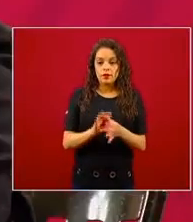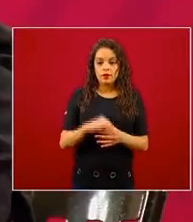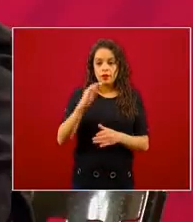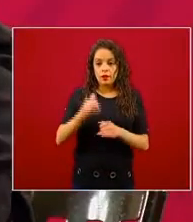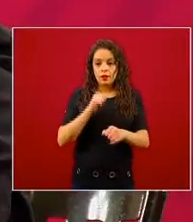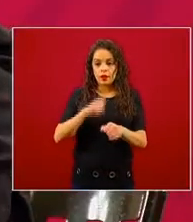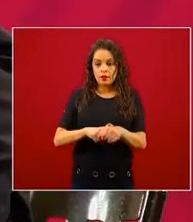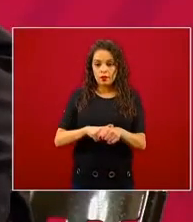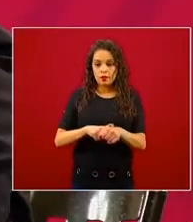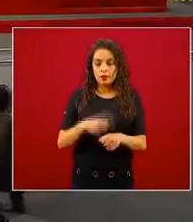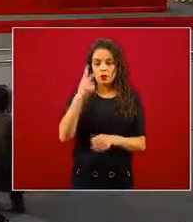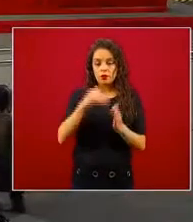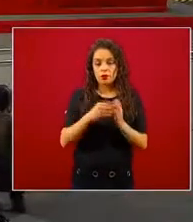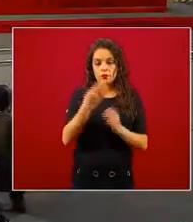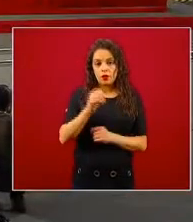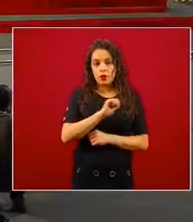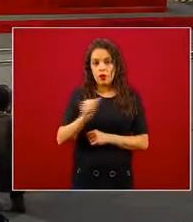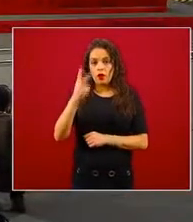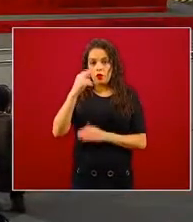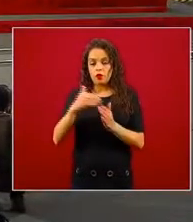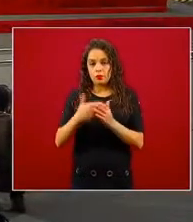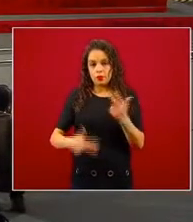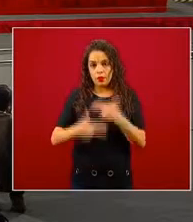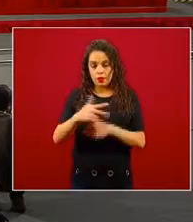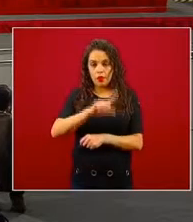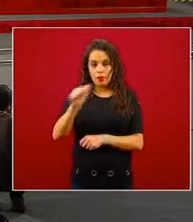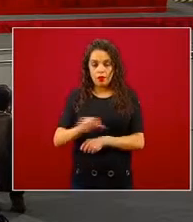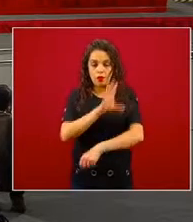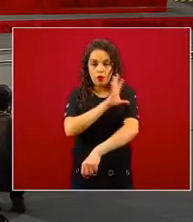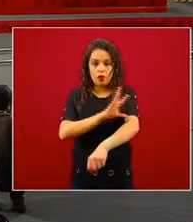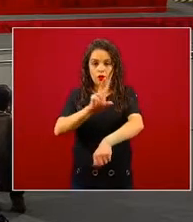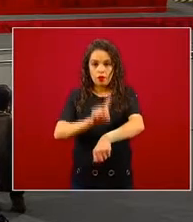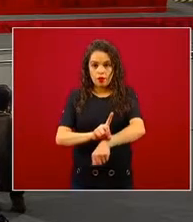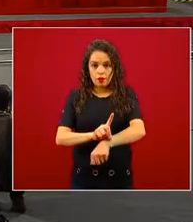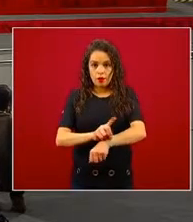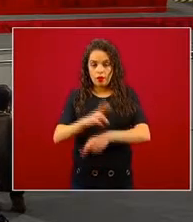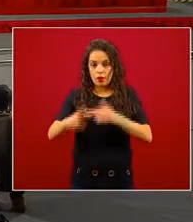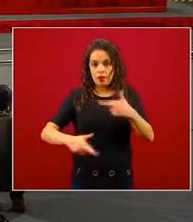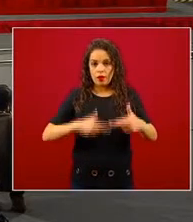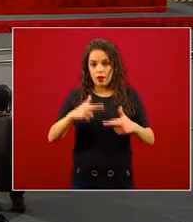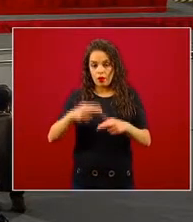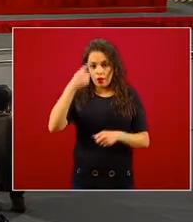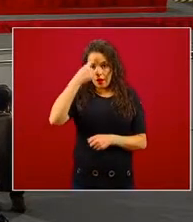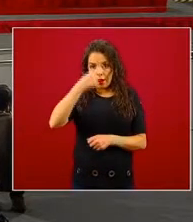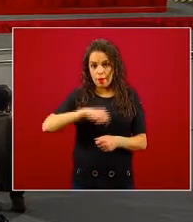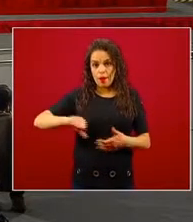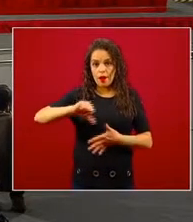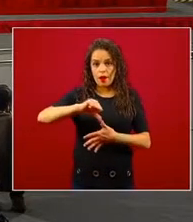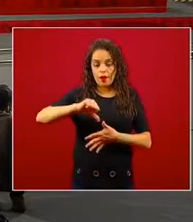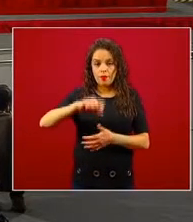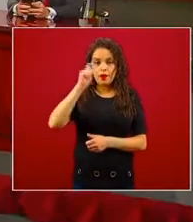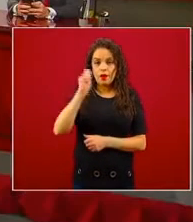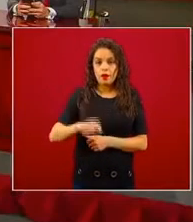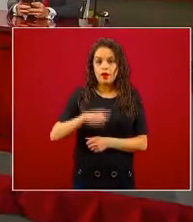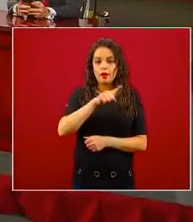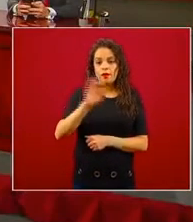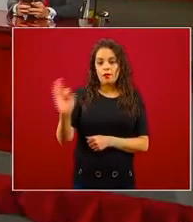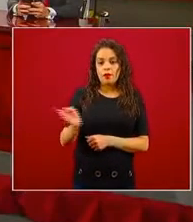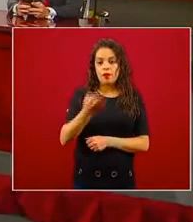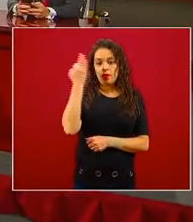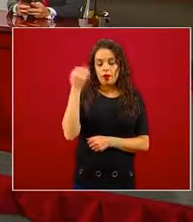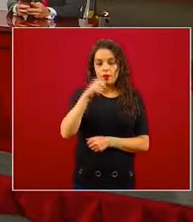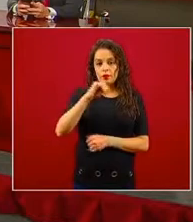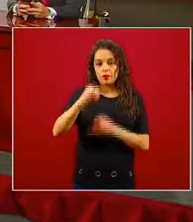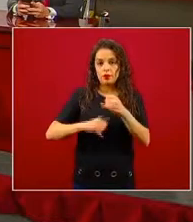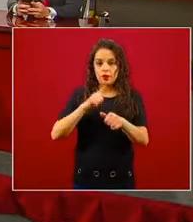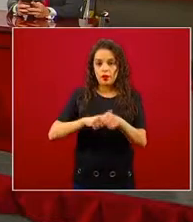also 2009-2013, coordinated a después network of coordinadora domestic regional workers in para América Latina 2013, and then y the regional de la Federación coordinator for Internacional de Latin Trabajadoras del America Hogar